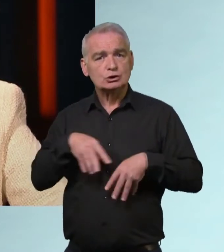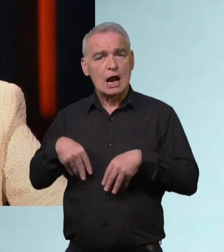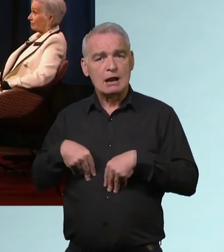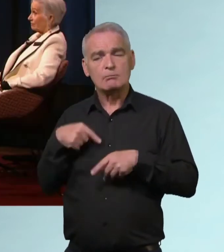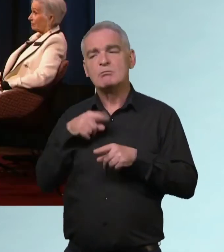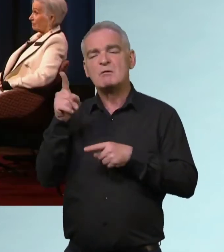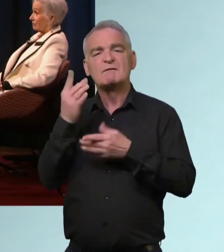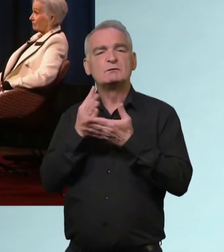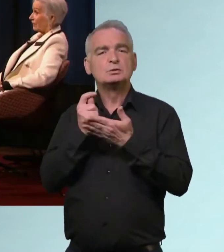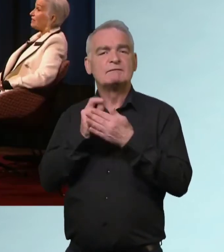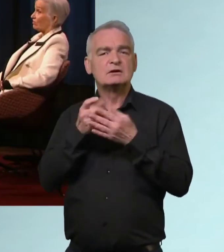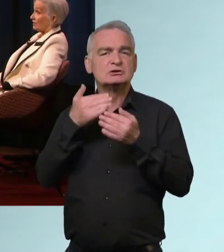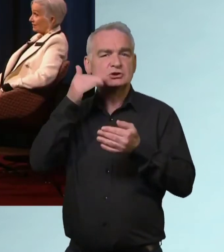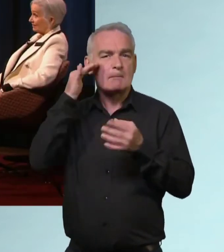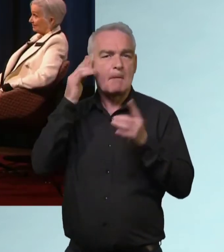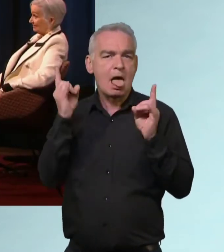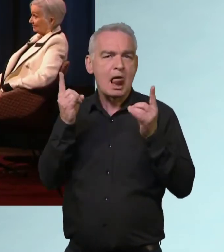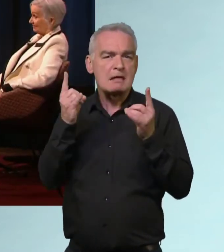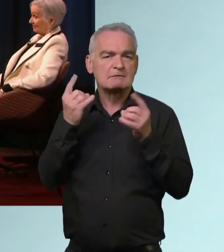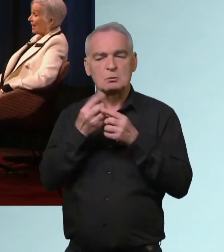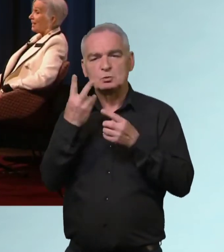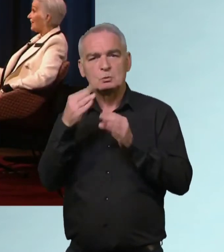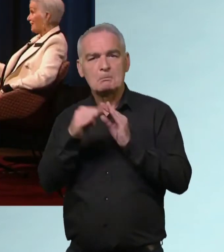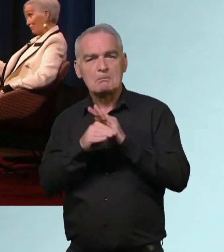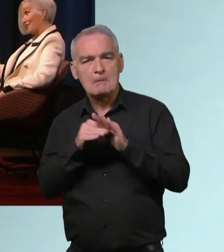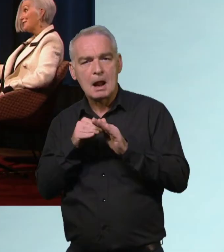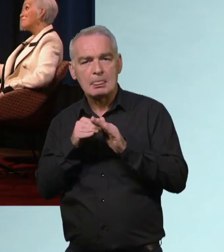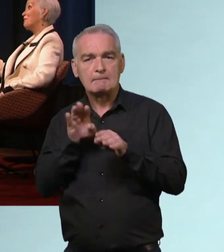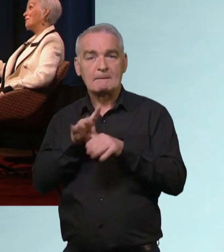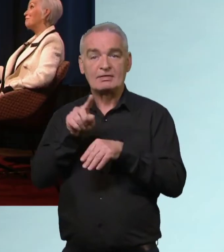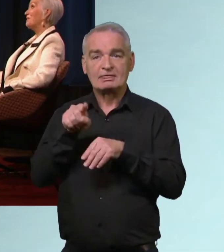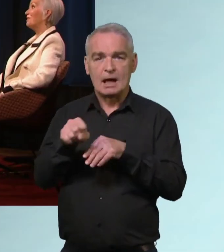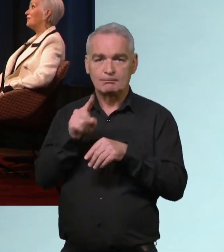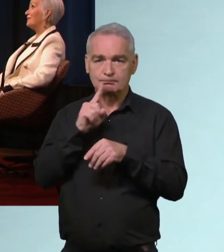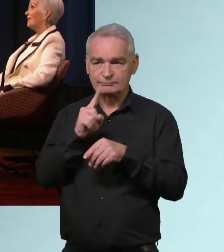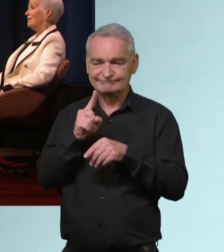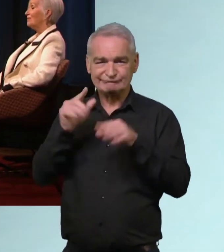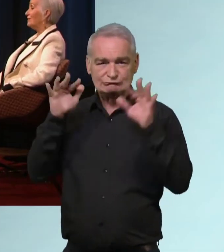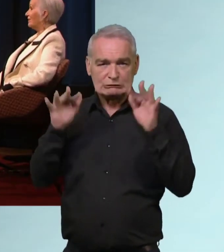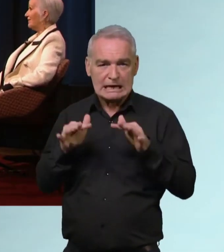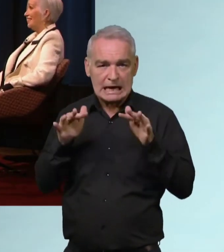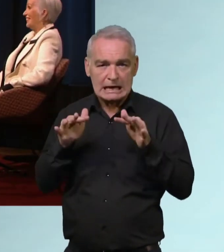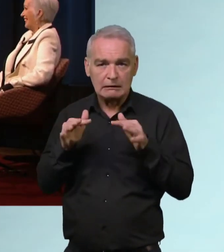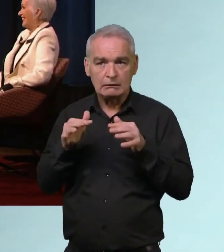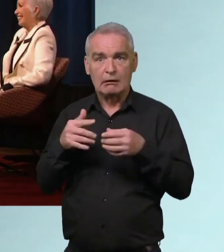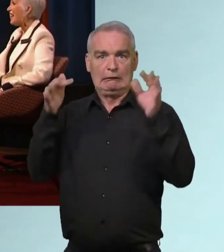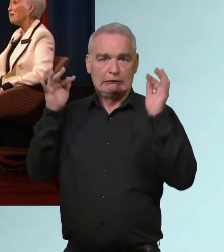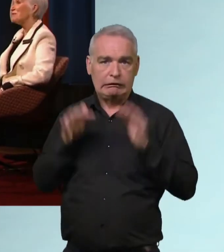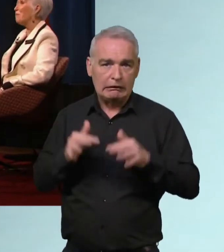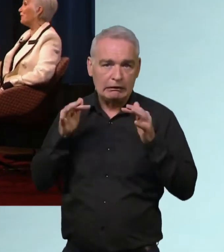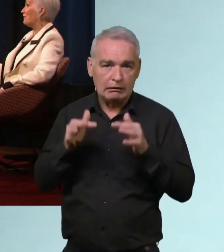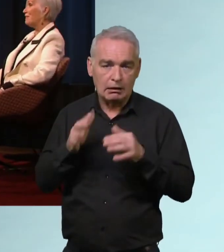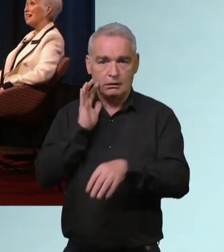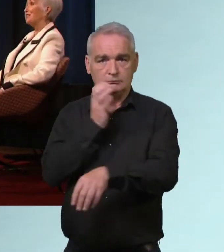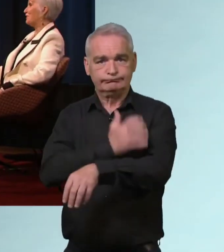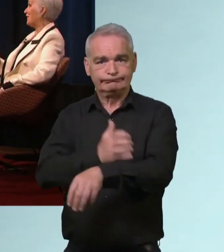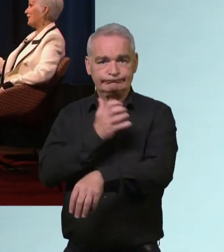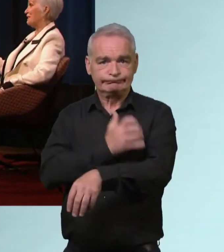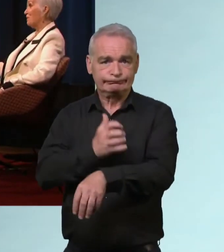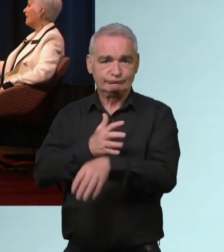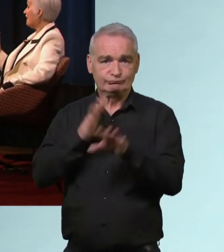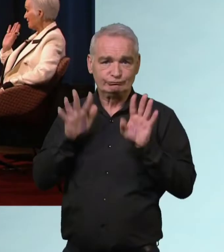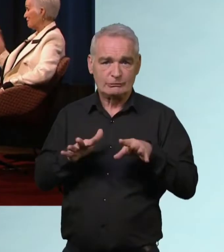rained. And then it rained. And then it rained some more. And we thought, oh no, I'm small enough, I